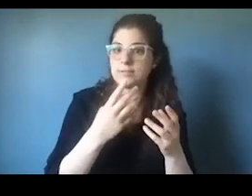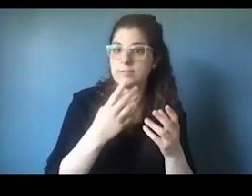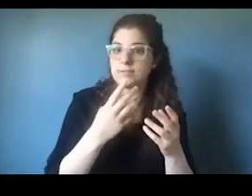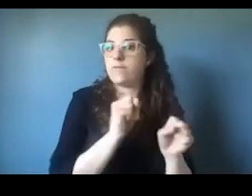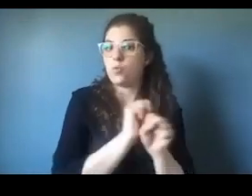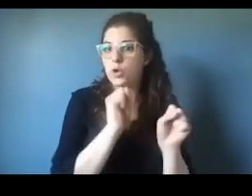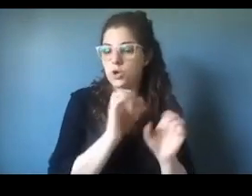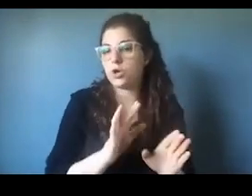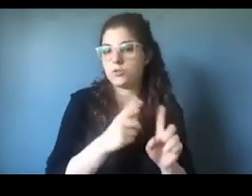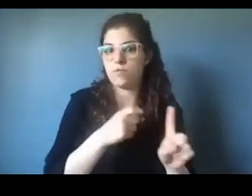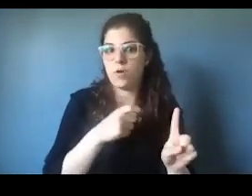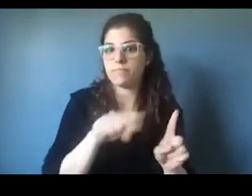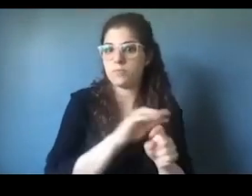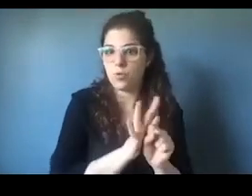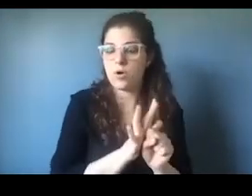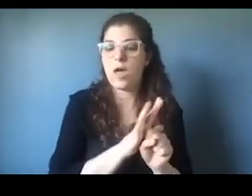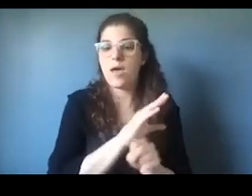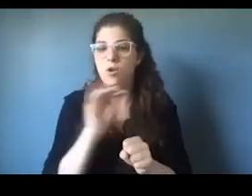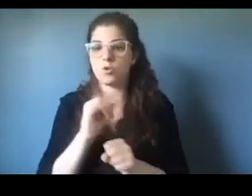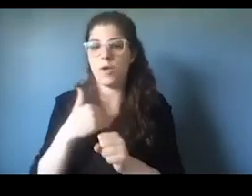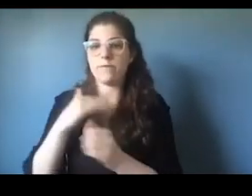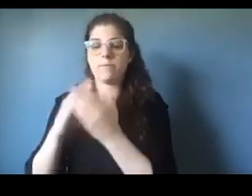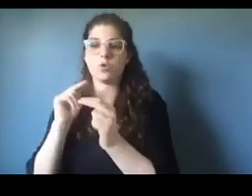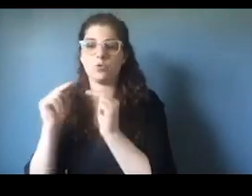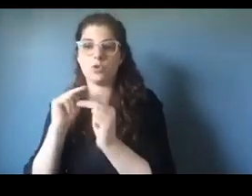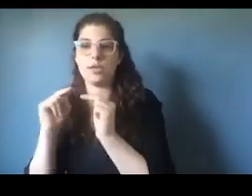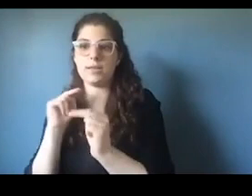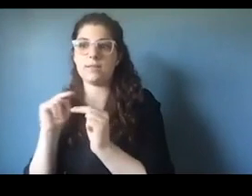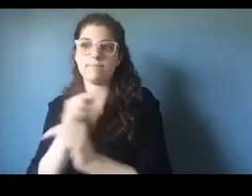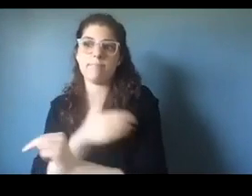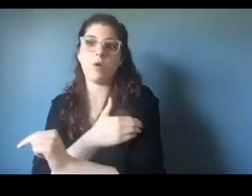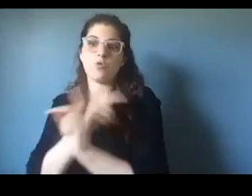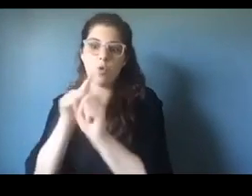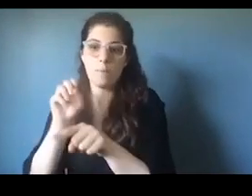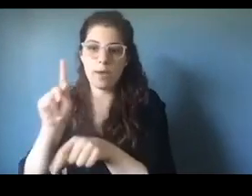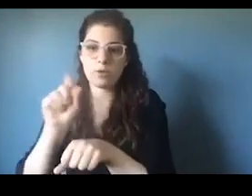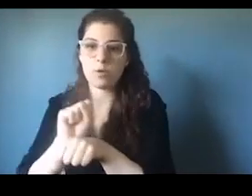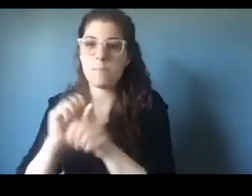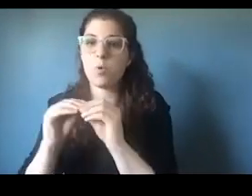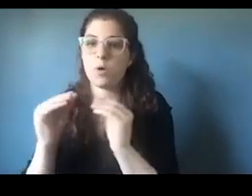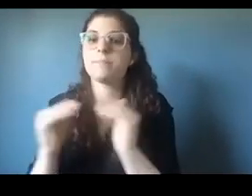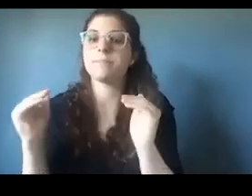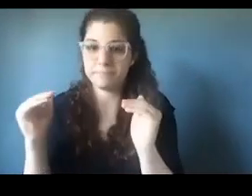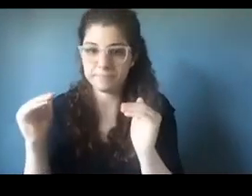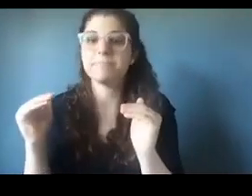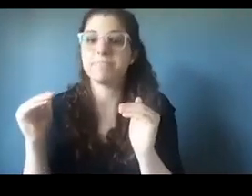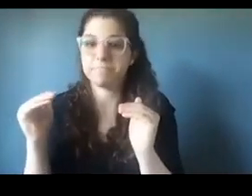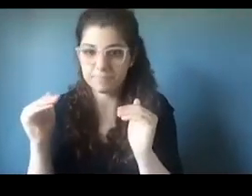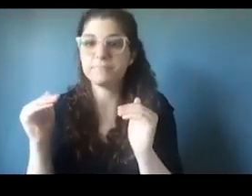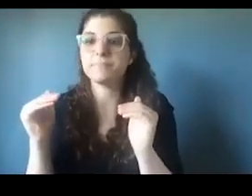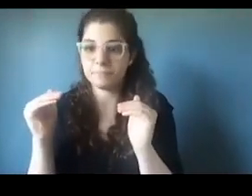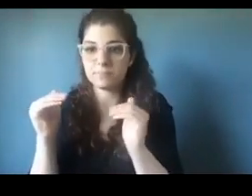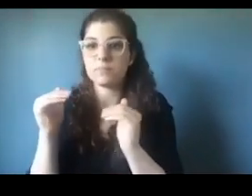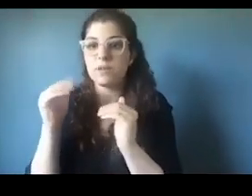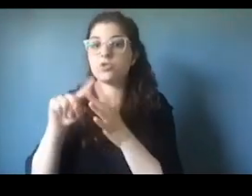them some bargaining power to be able to go back to work in a more equitable and just way as the economy starts to